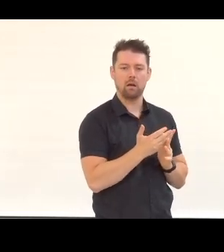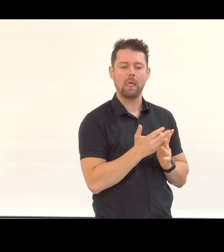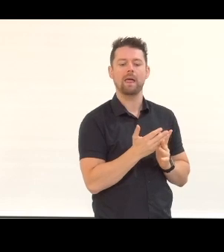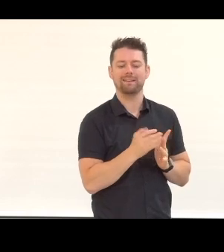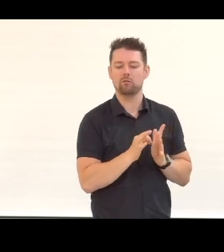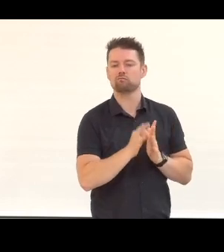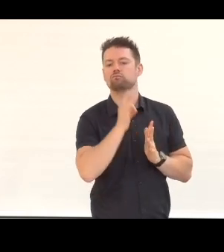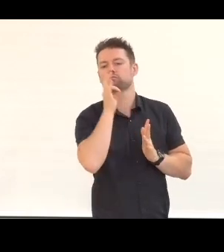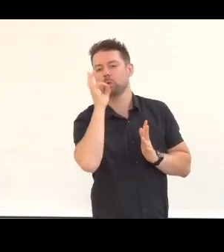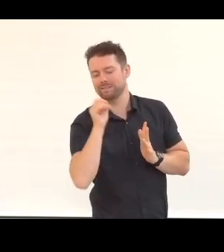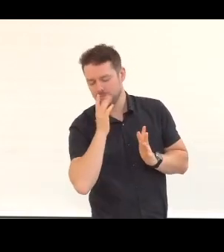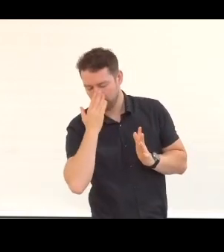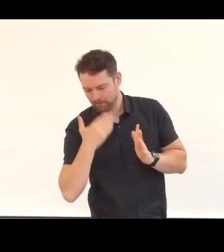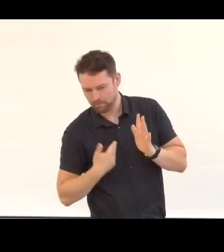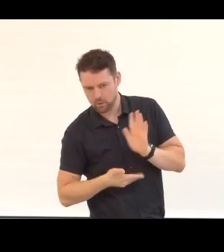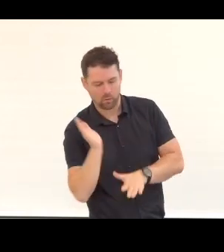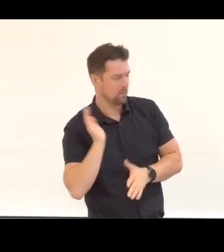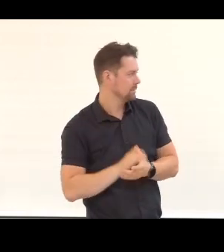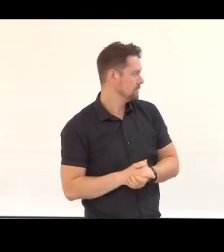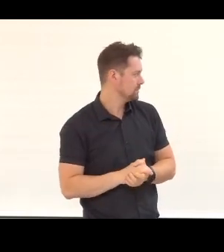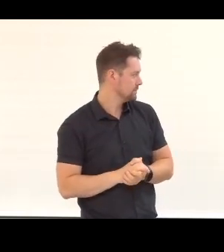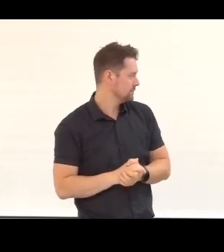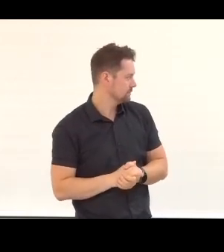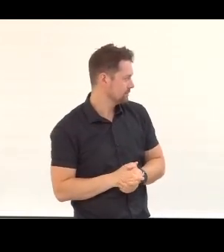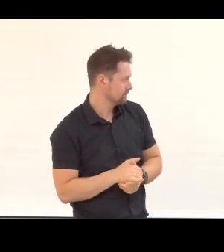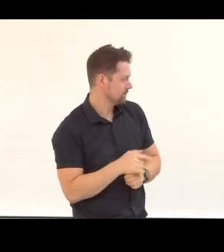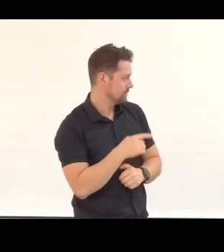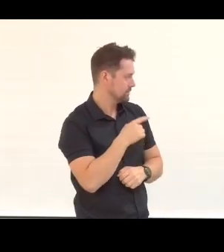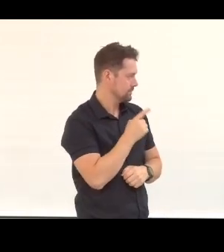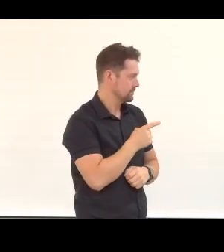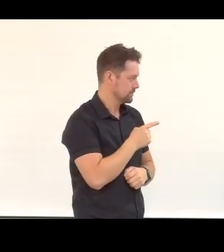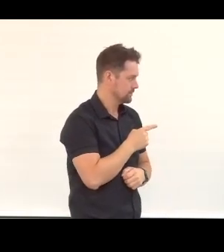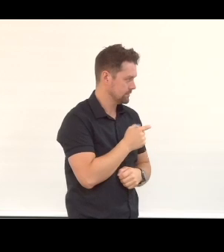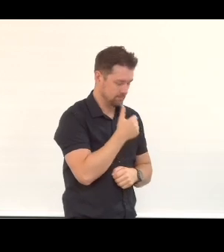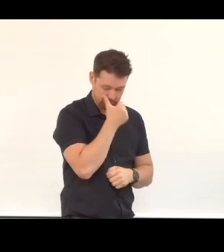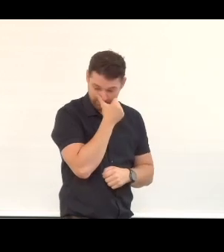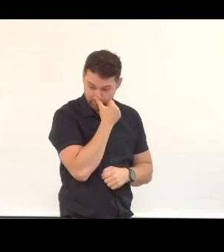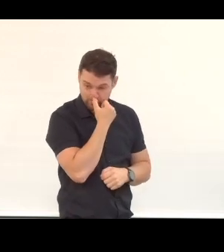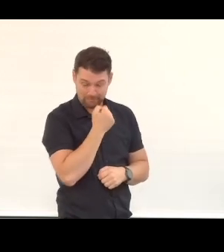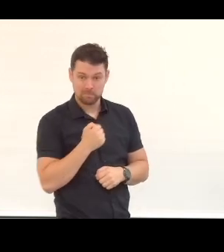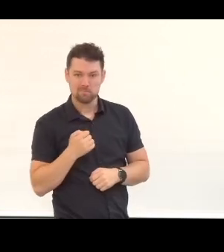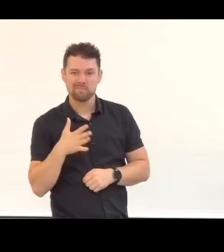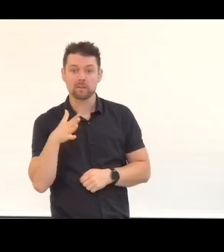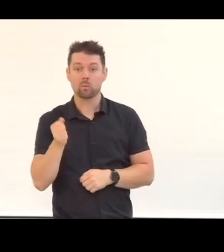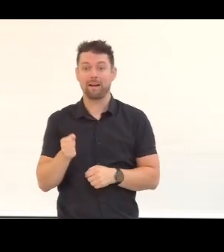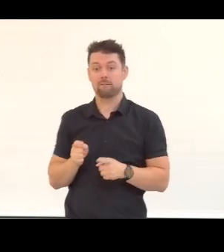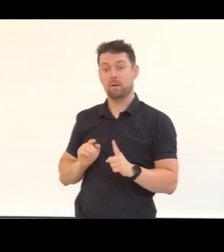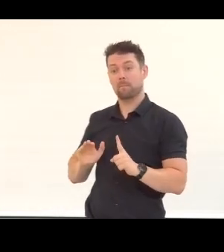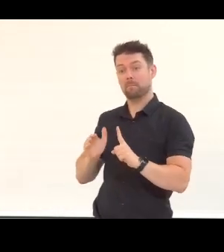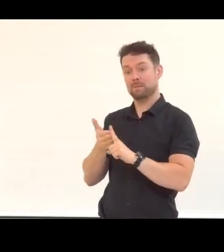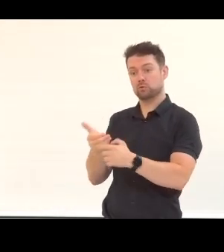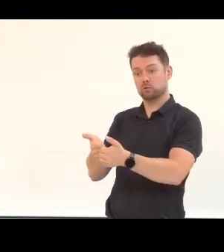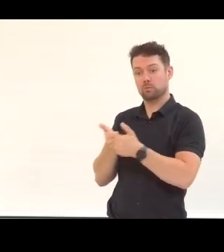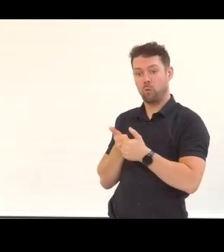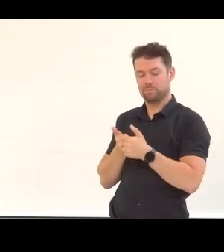go. Yeah. Maybe we go a little bit ahead here with the explanation. We have a mission support center that is at the moment in Vienna